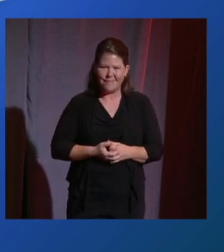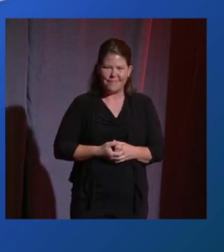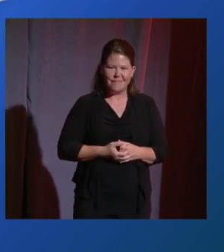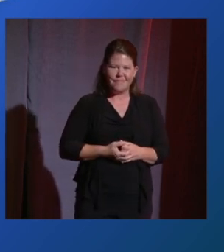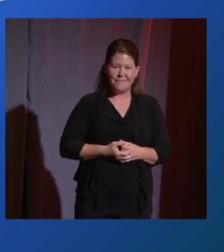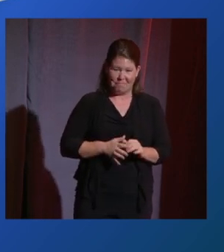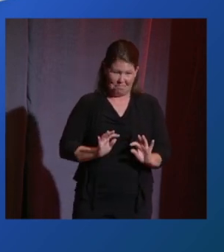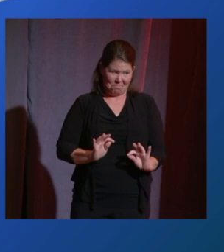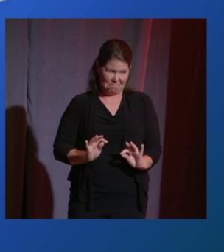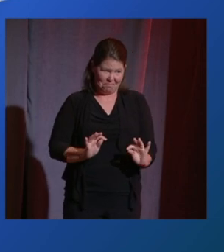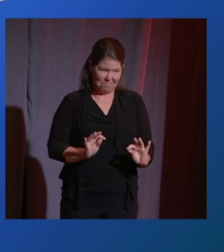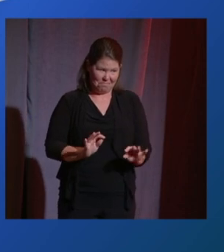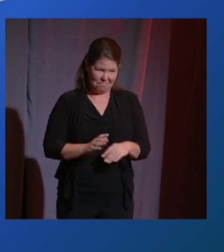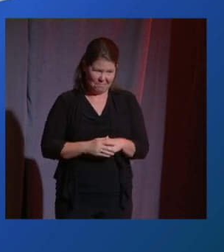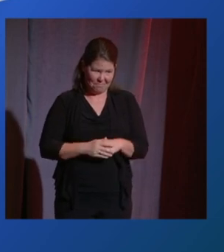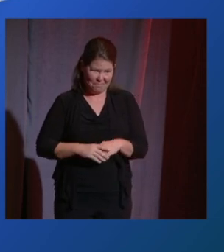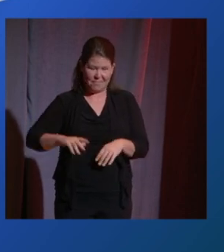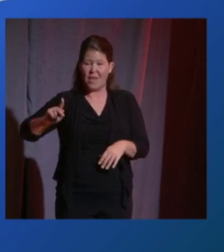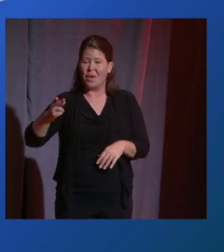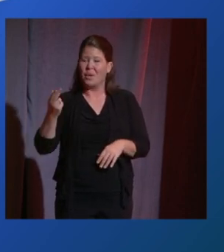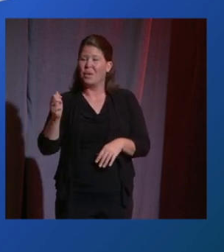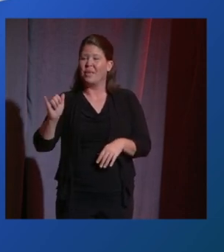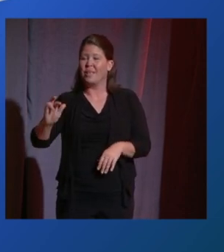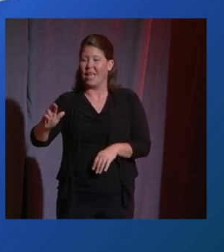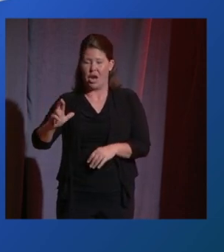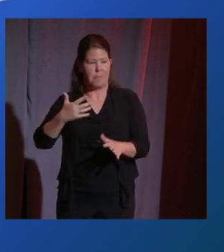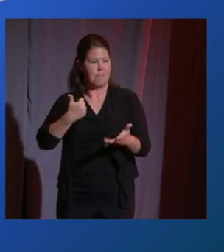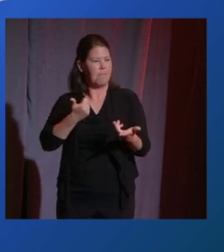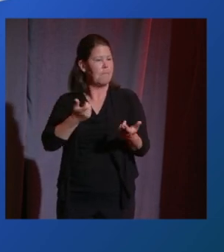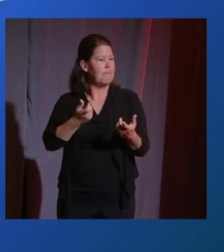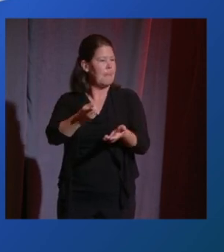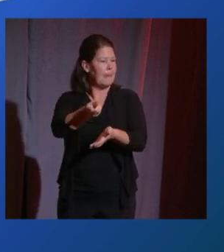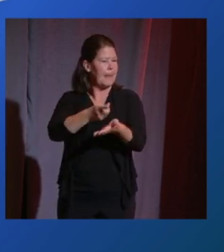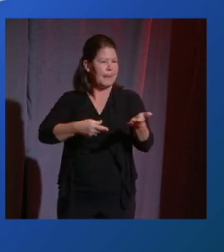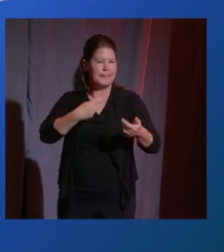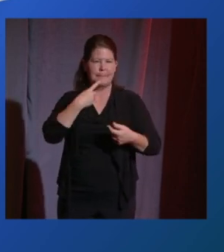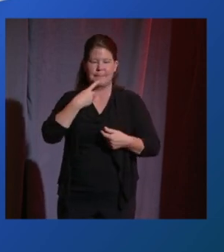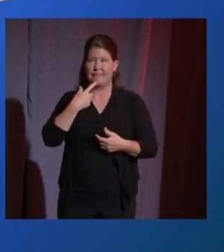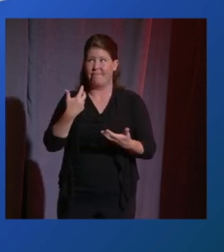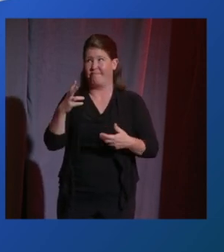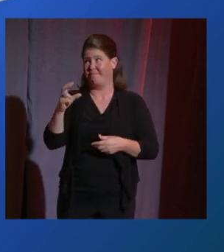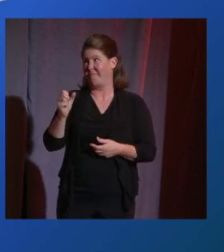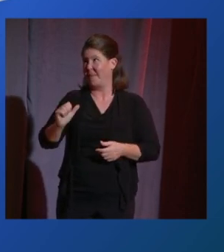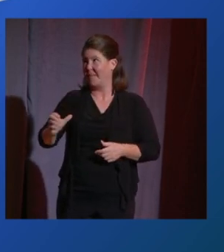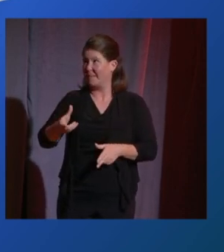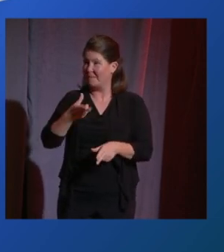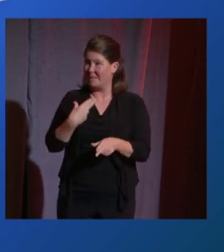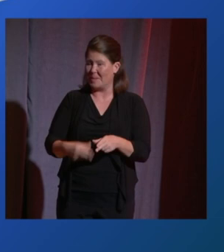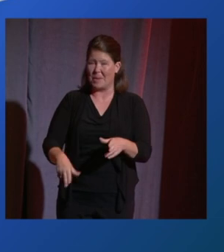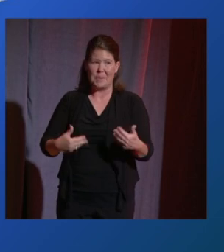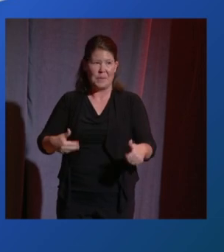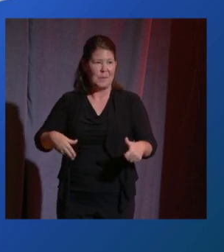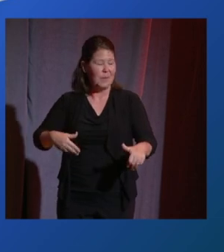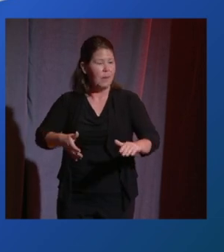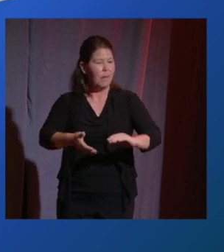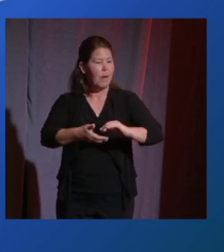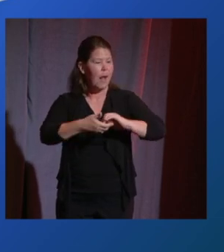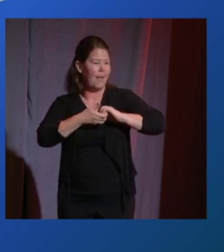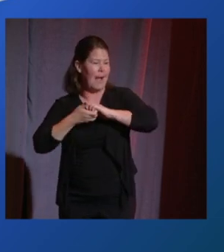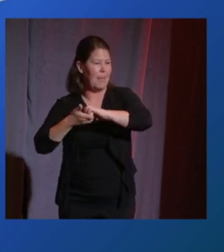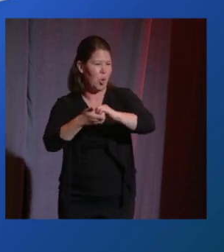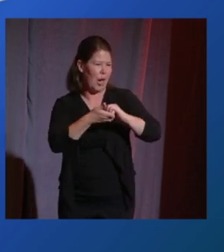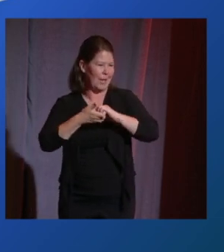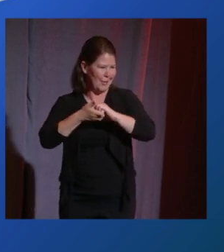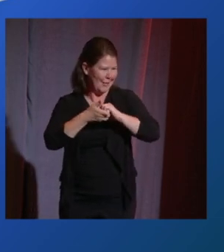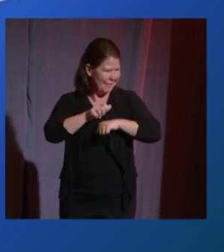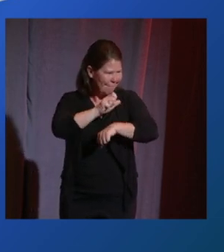ker so in 30 seconds I would say collaboration um being able to see different faces and